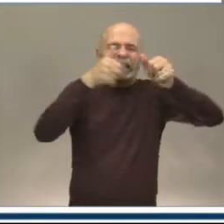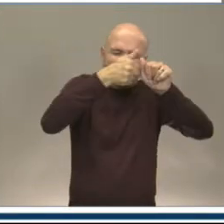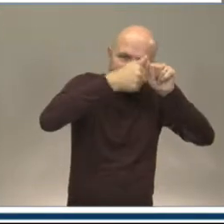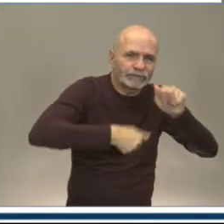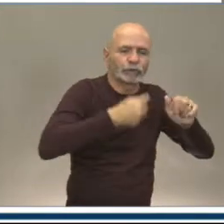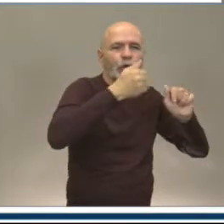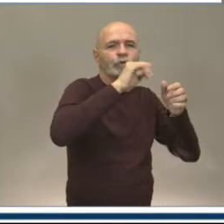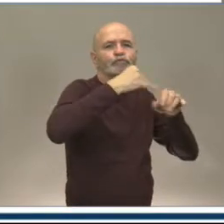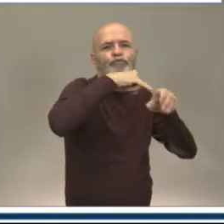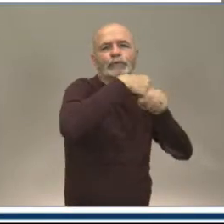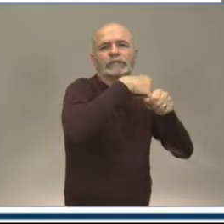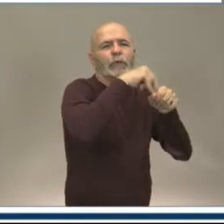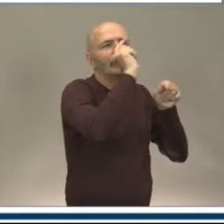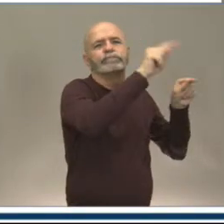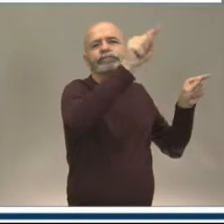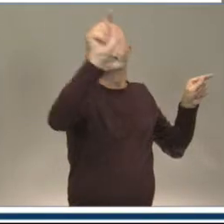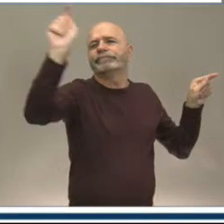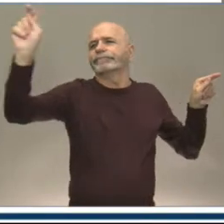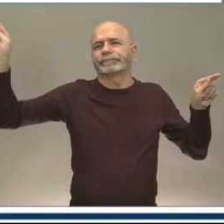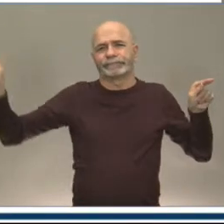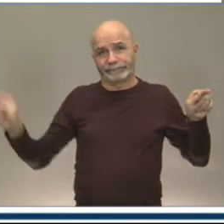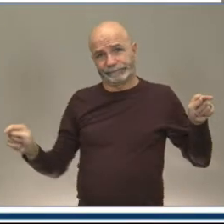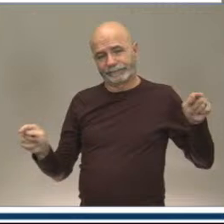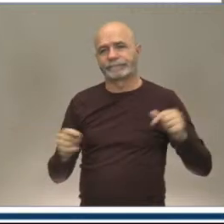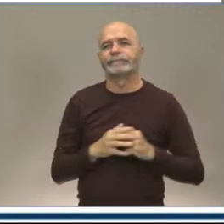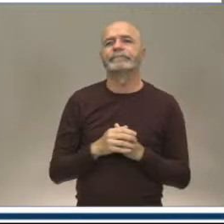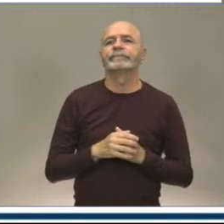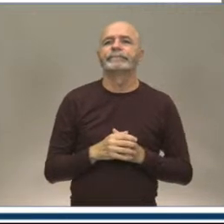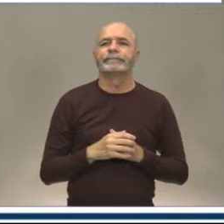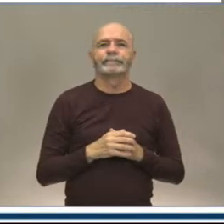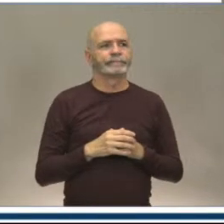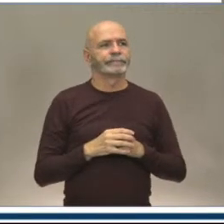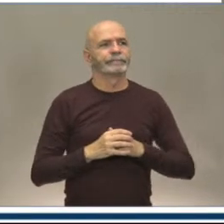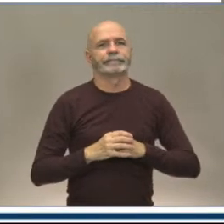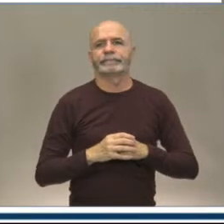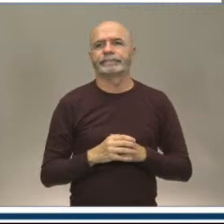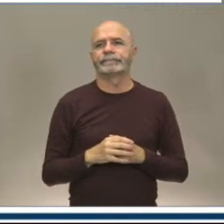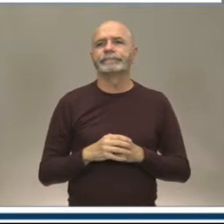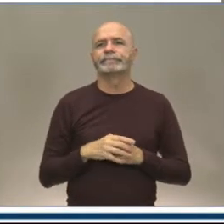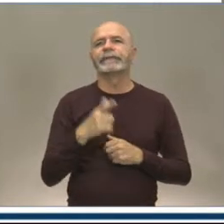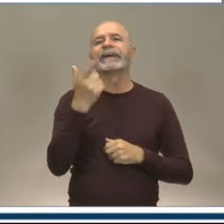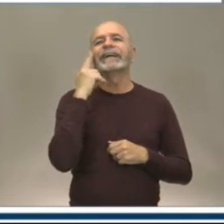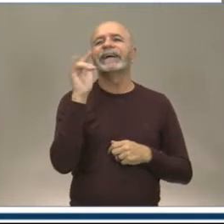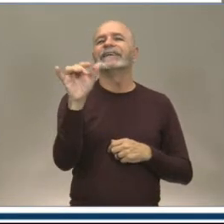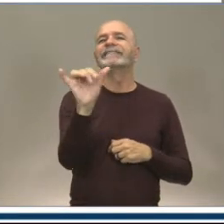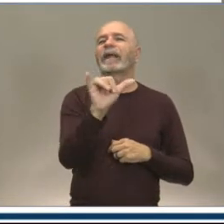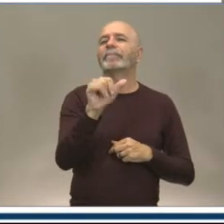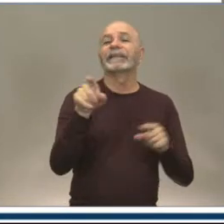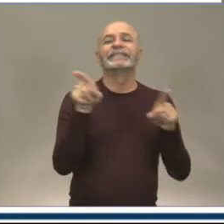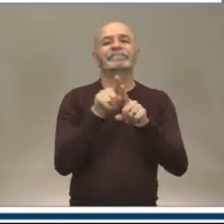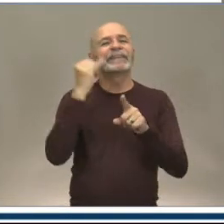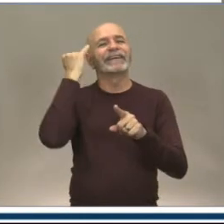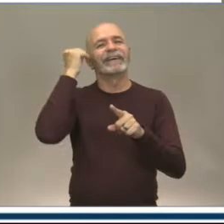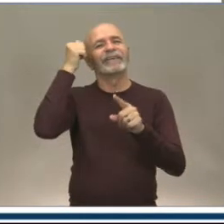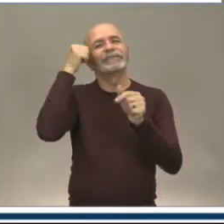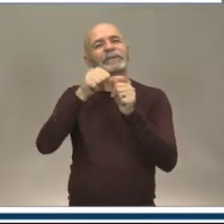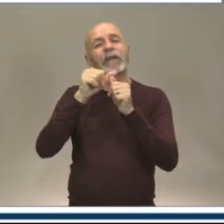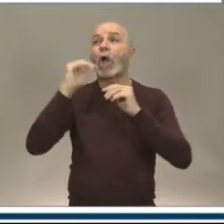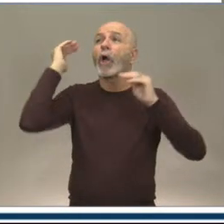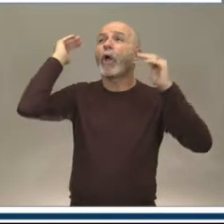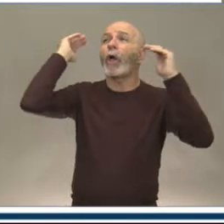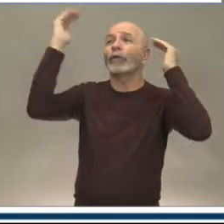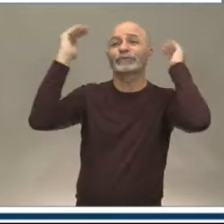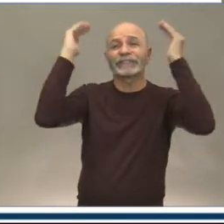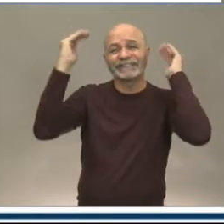us in good stead. We're also doing like we did when we stood up our adult program. We're investing in the infrastructure,